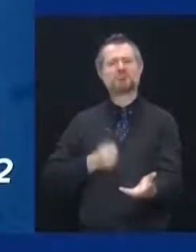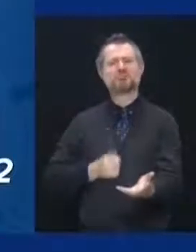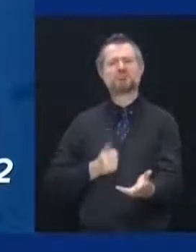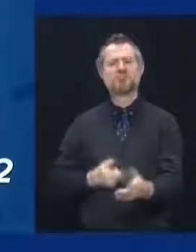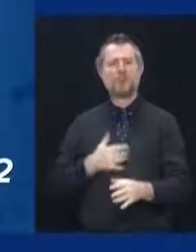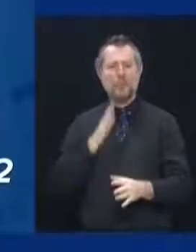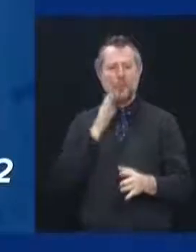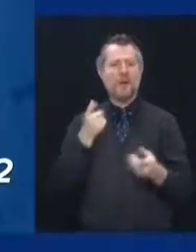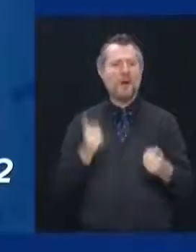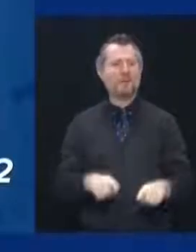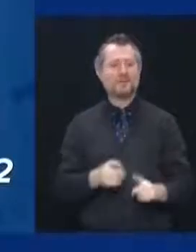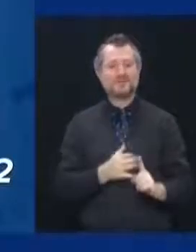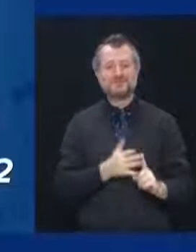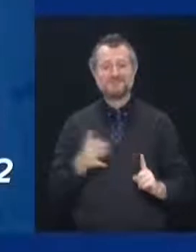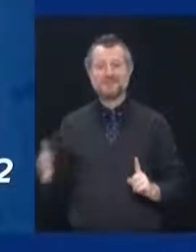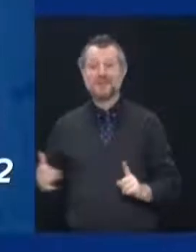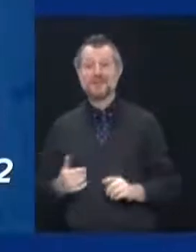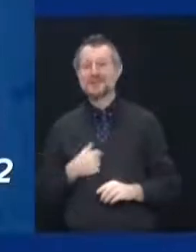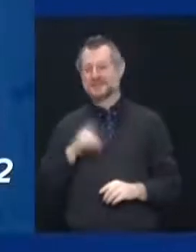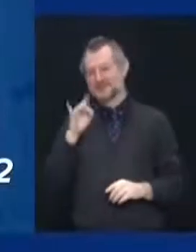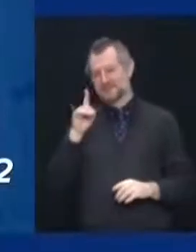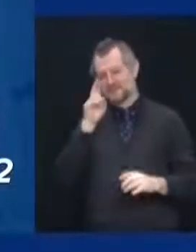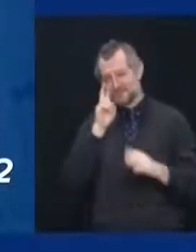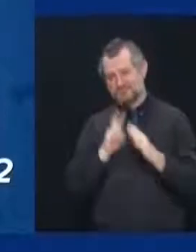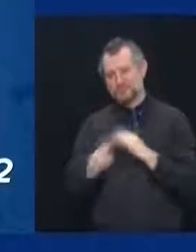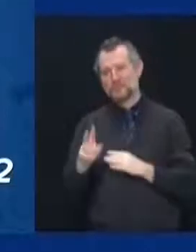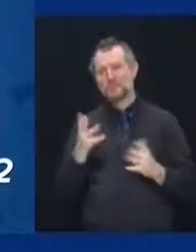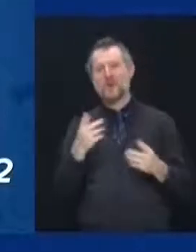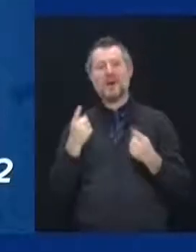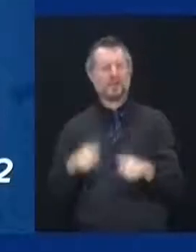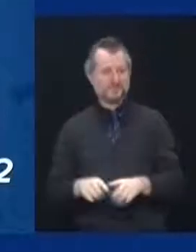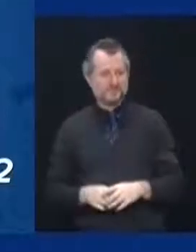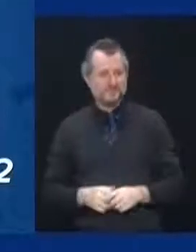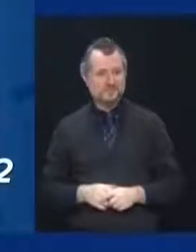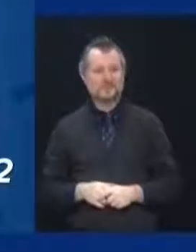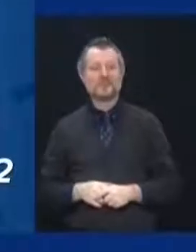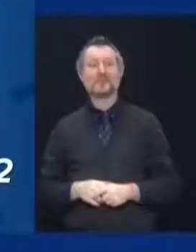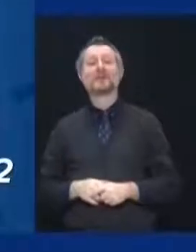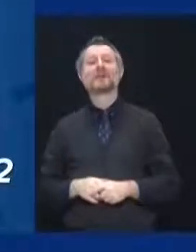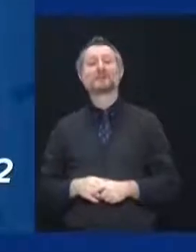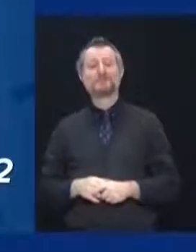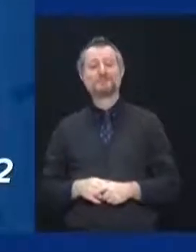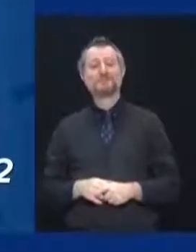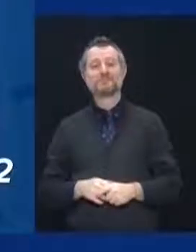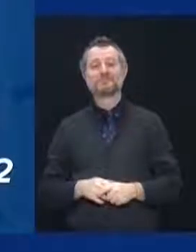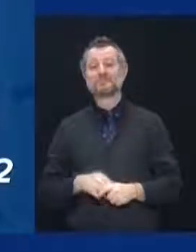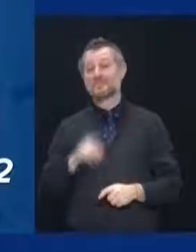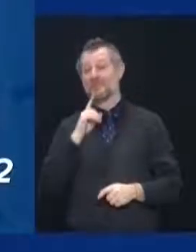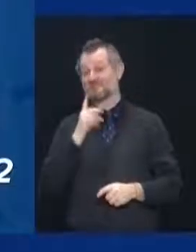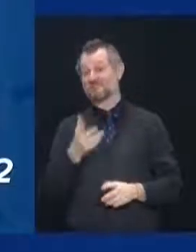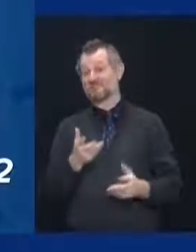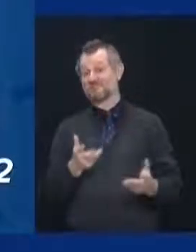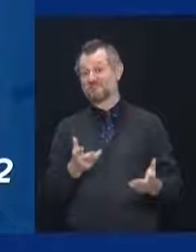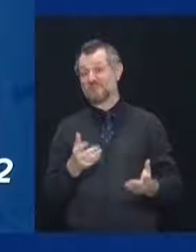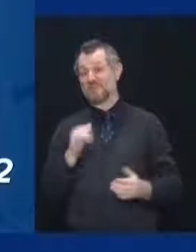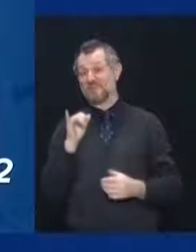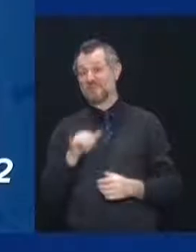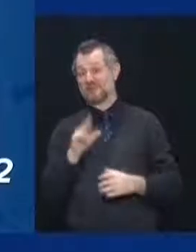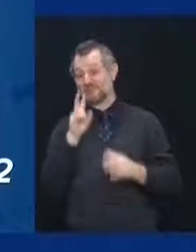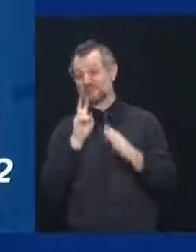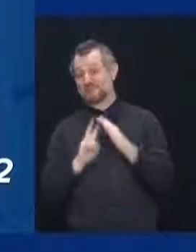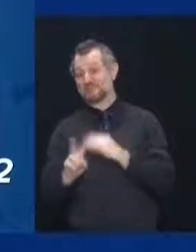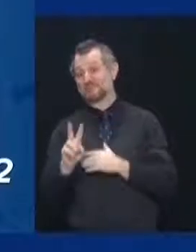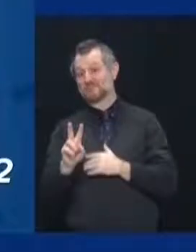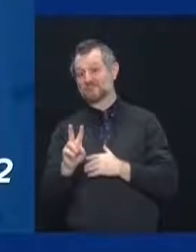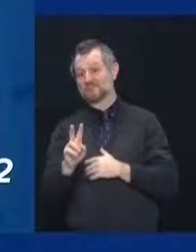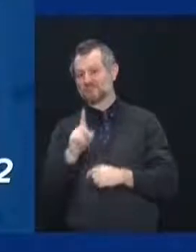happen and when it was going to happen through the holiday season, and much of the diagnosis